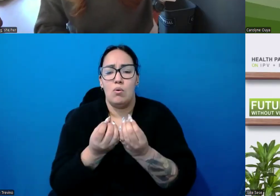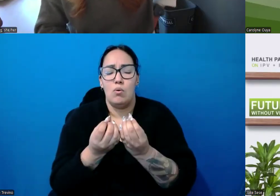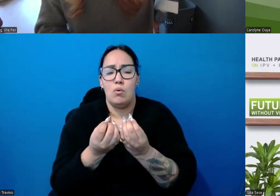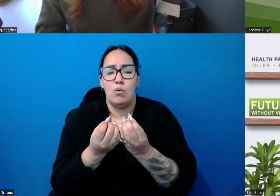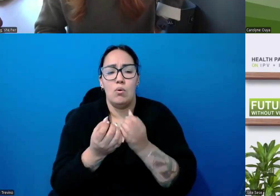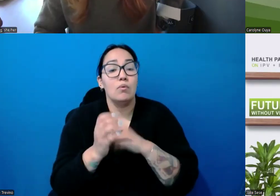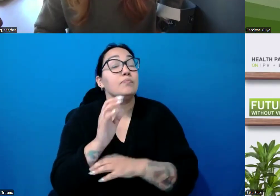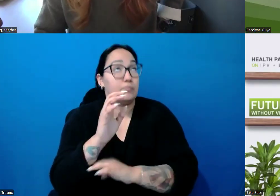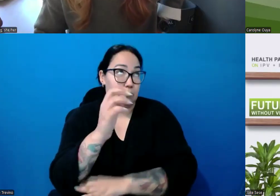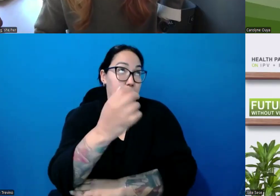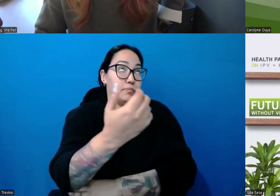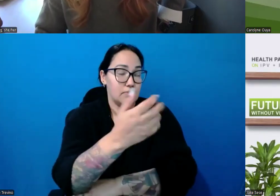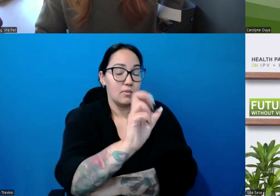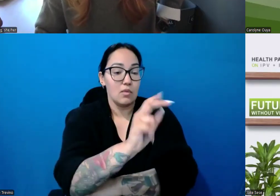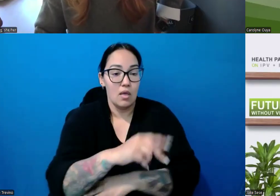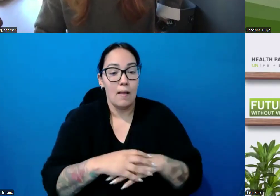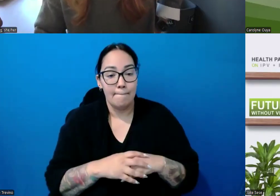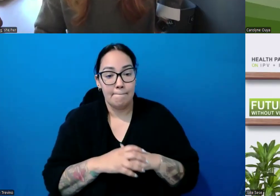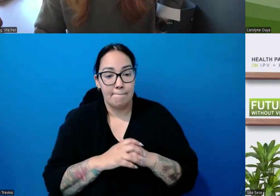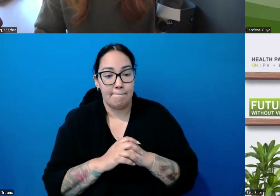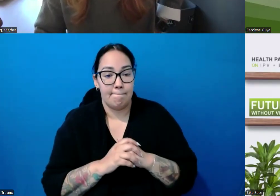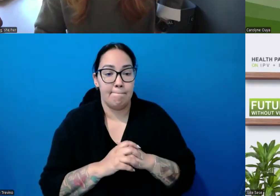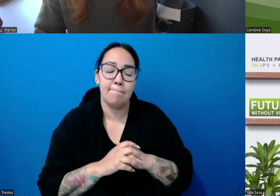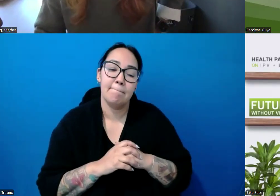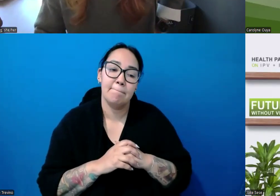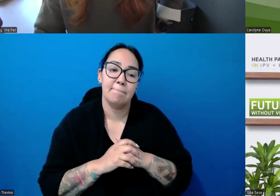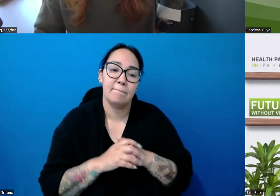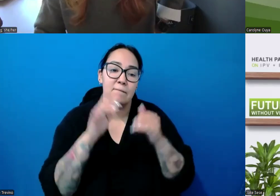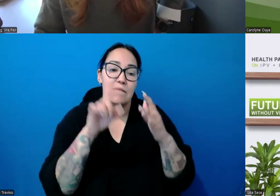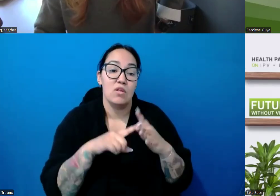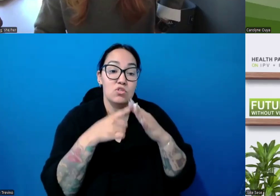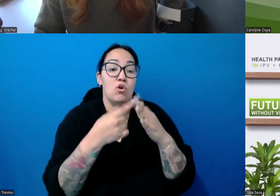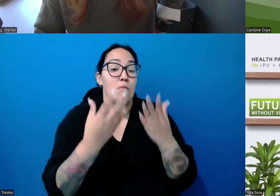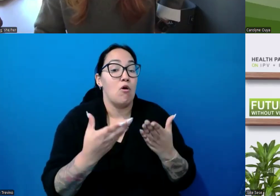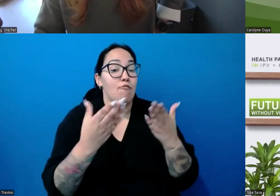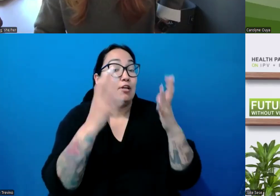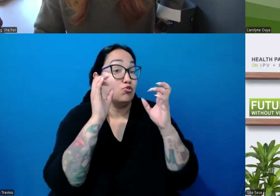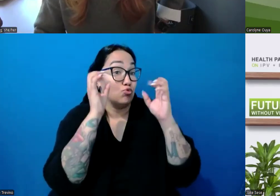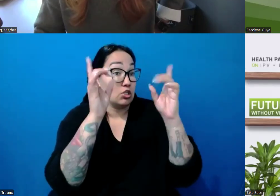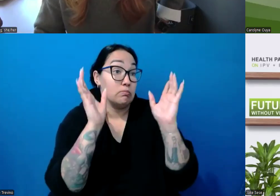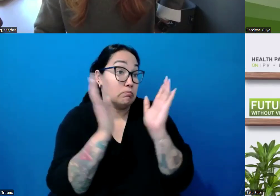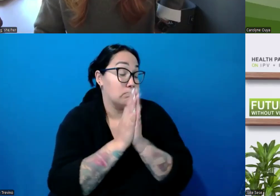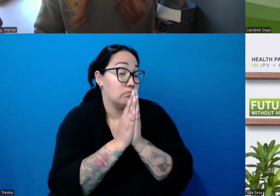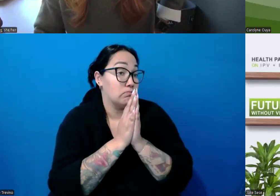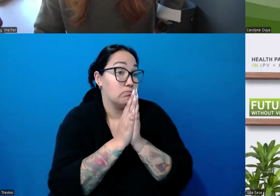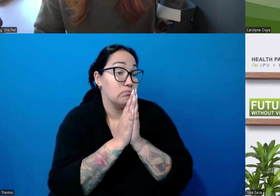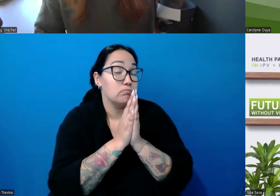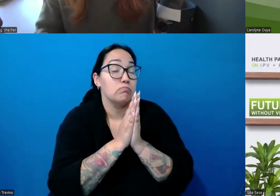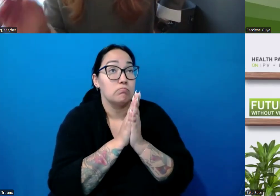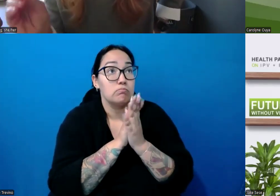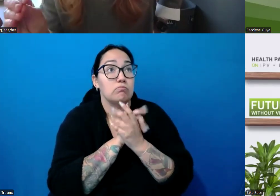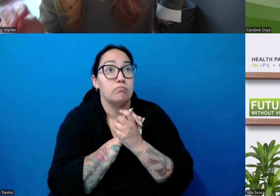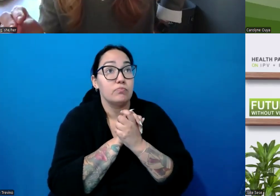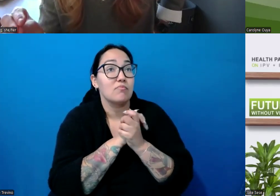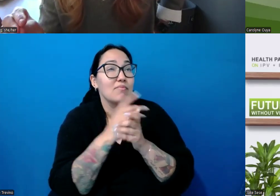know, I'm going to say I would start by offering education. Um,